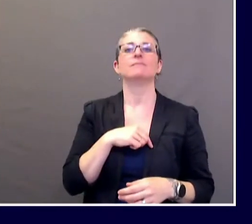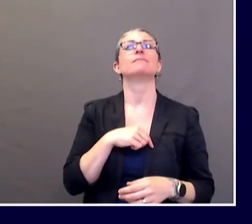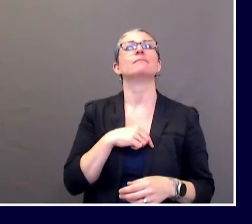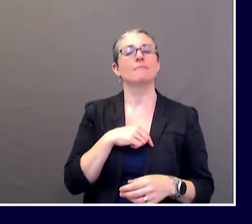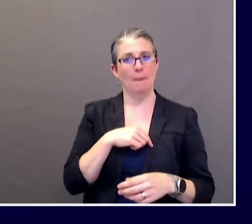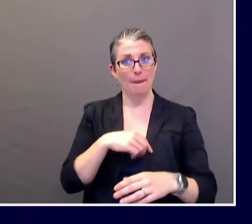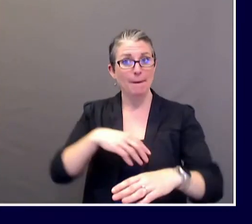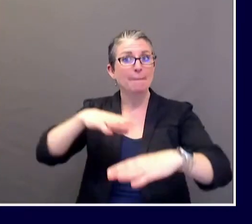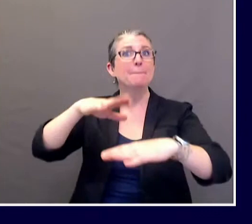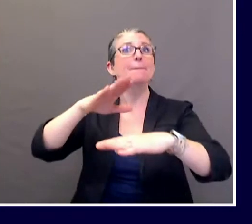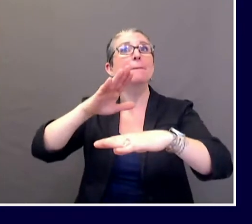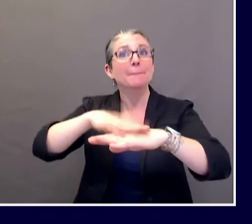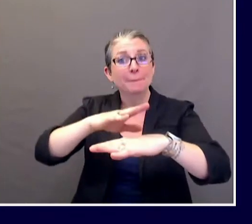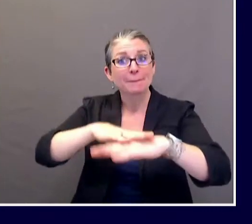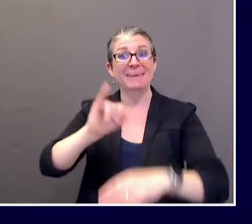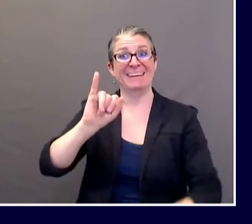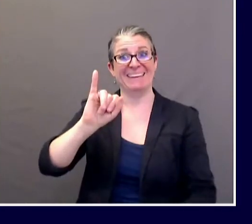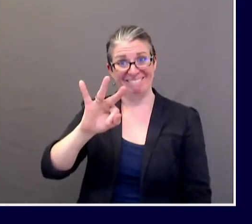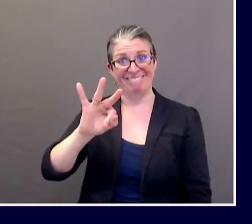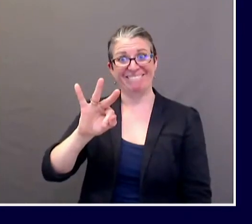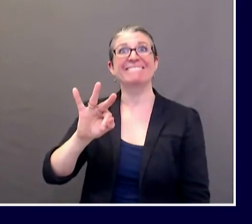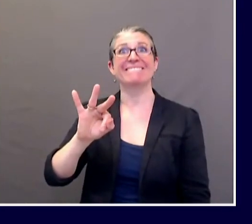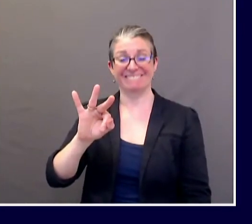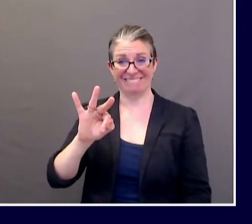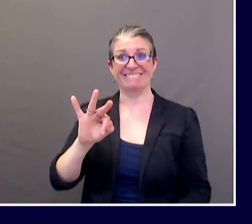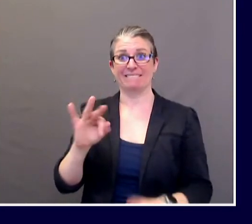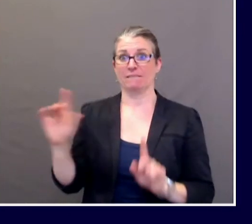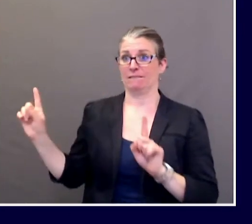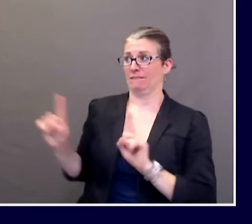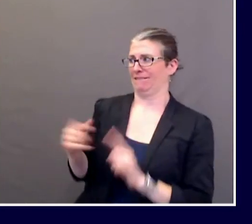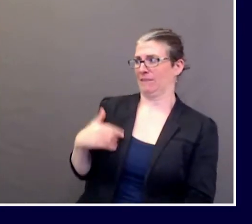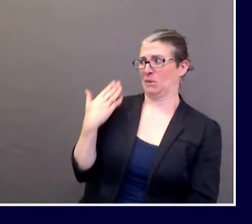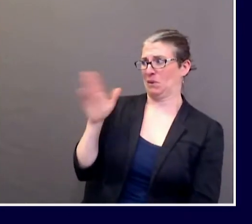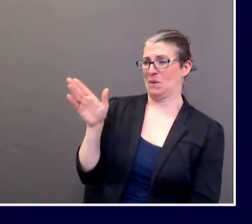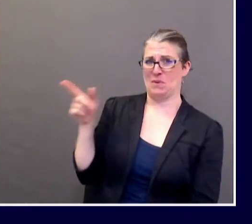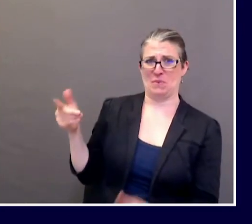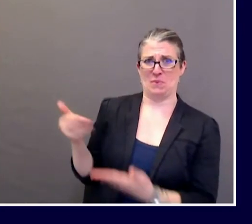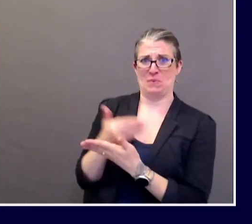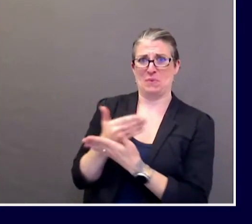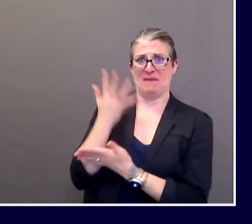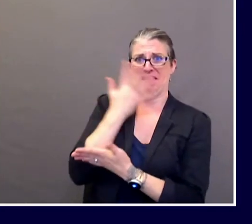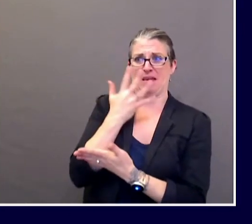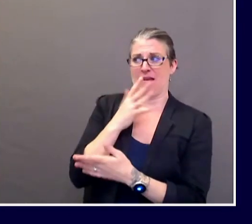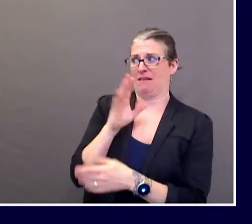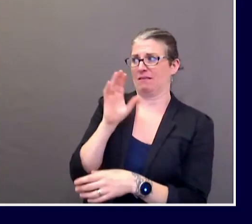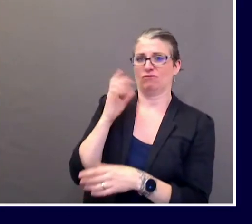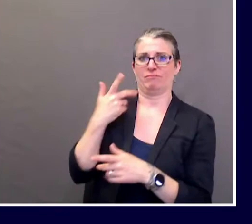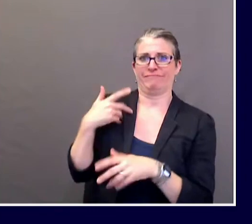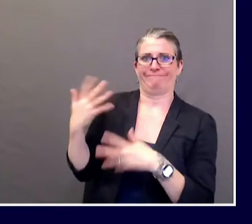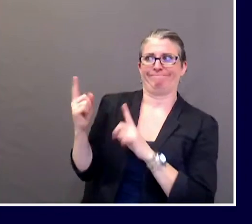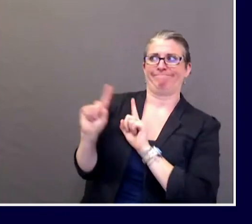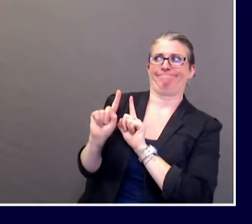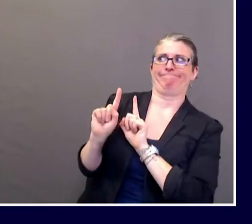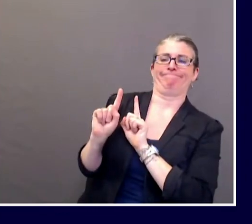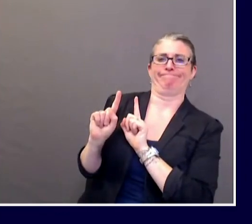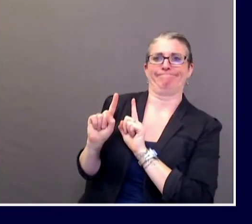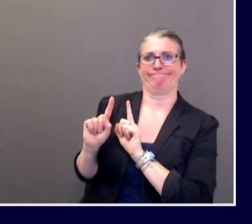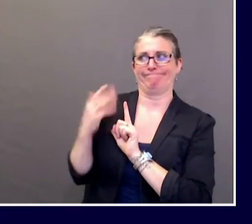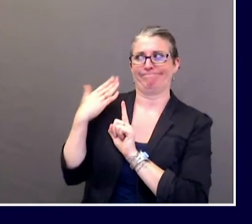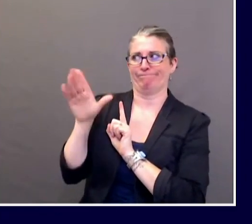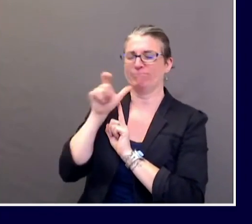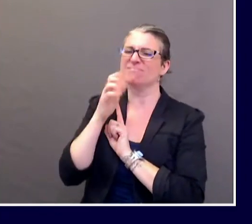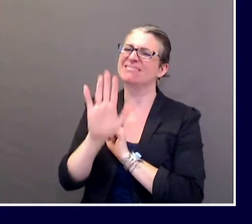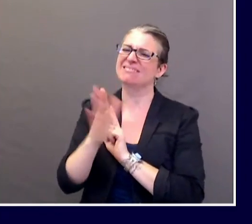people should wear it. And again, the requirement to wear a face covering indoors maintains.